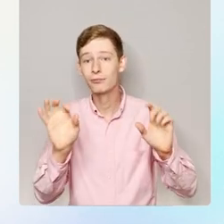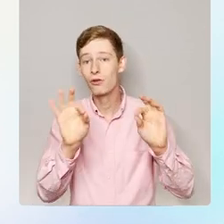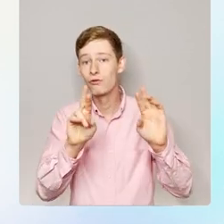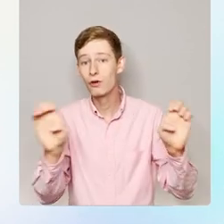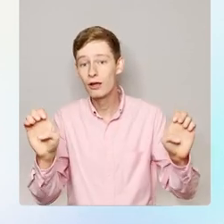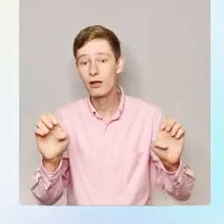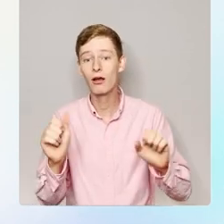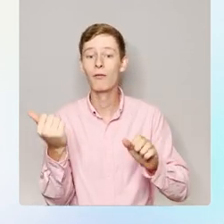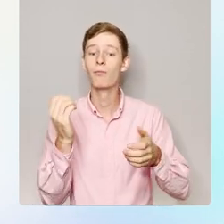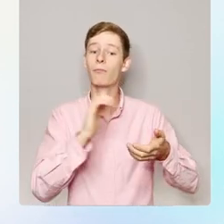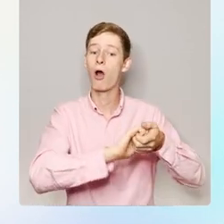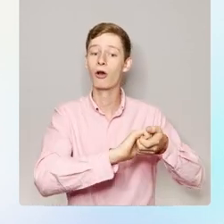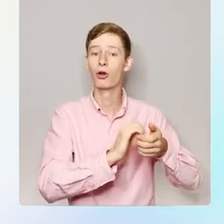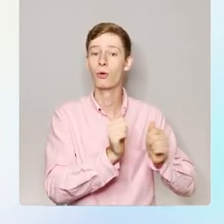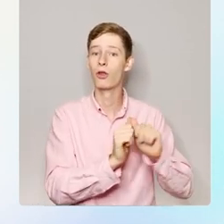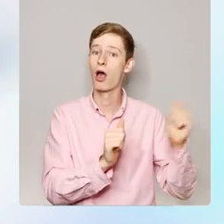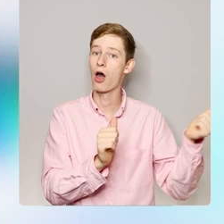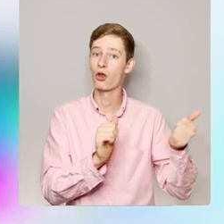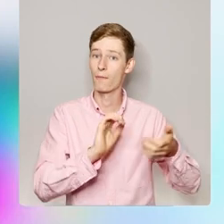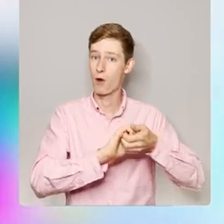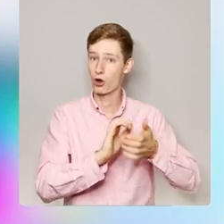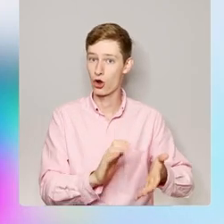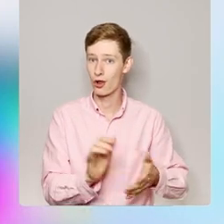other industry-leading partners like Unity.